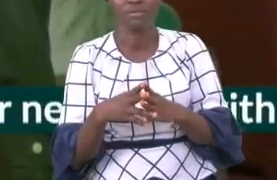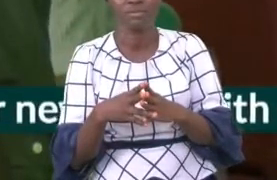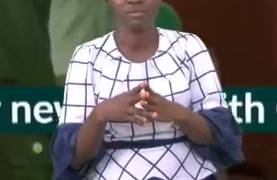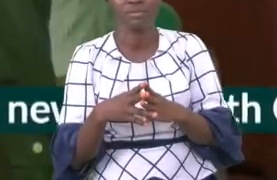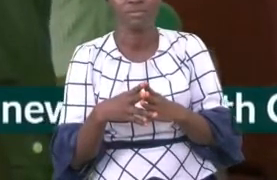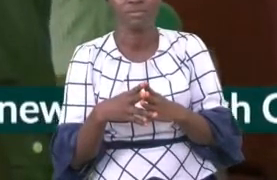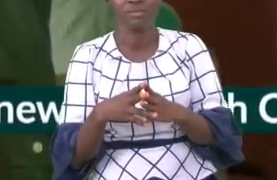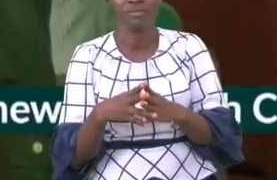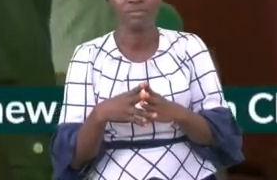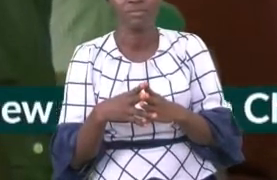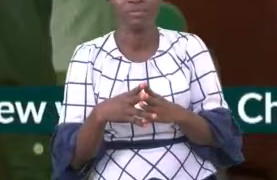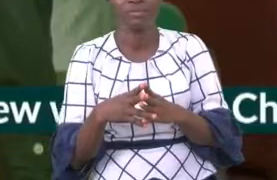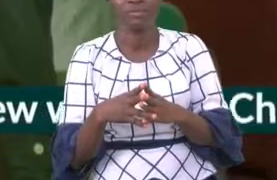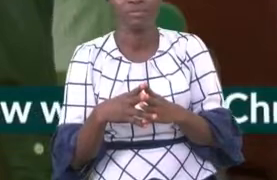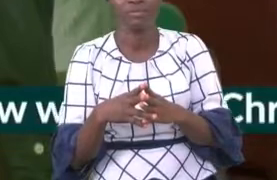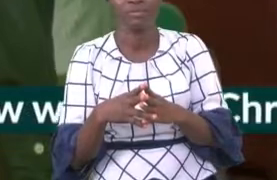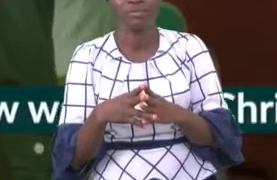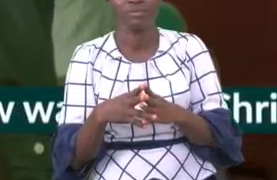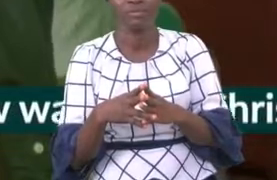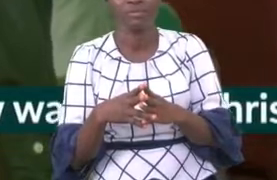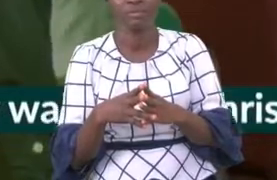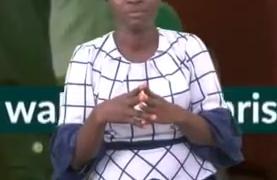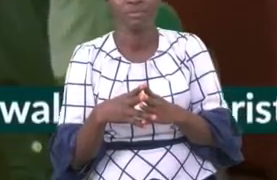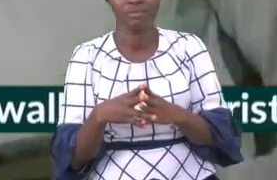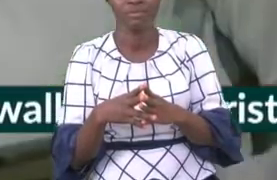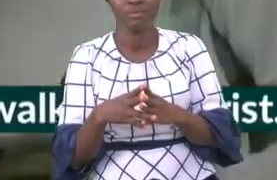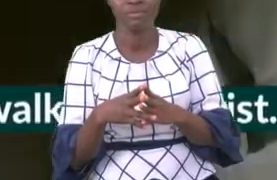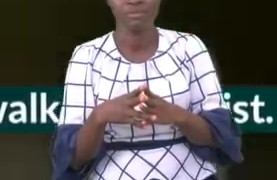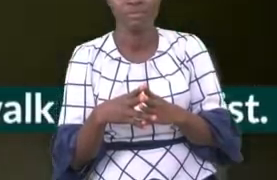The convener of GCK,